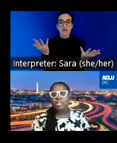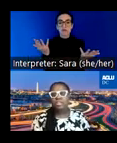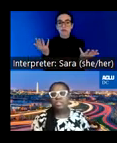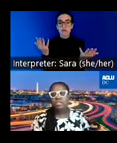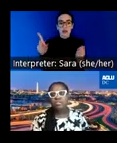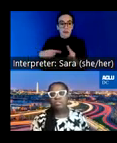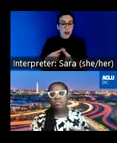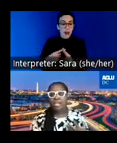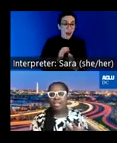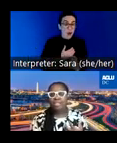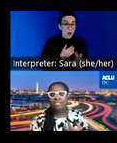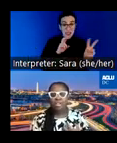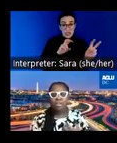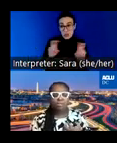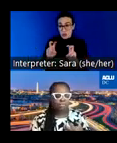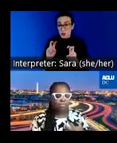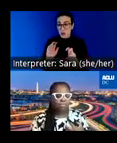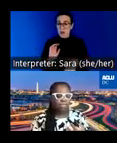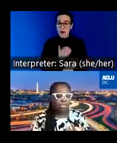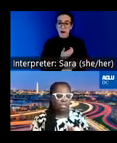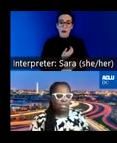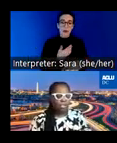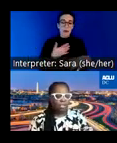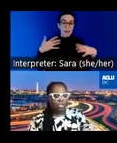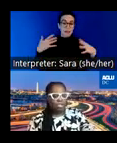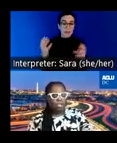victories and